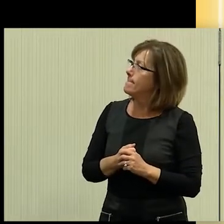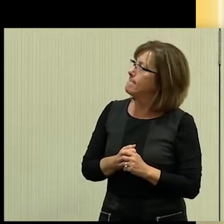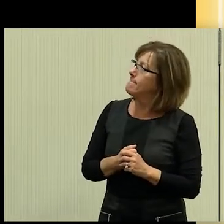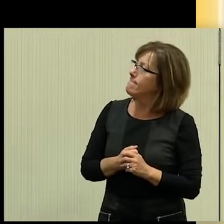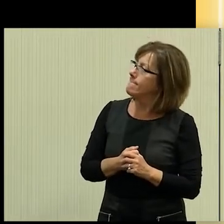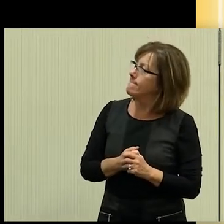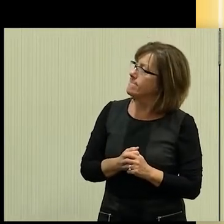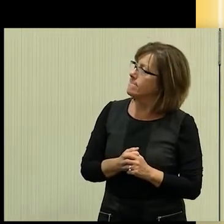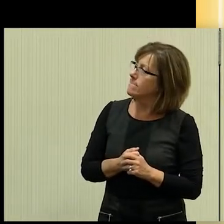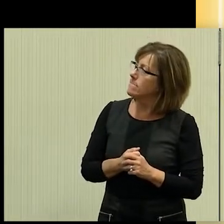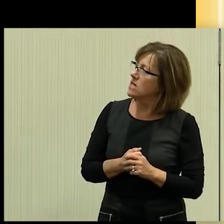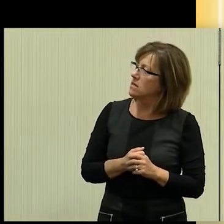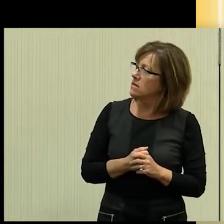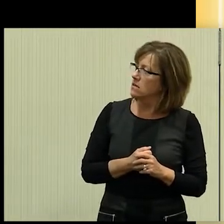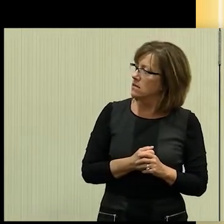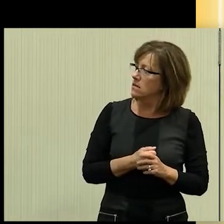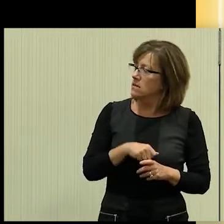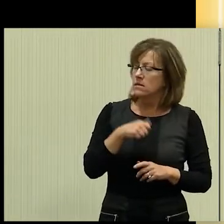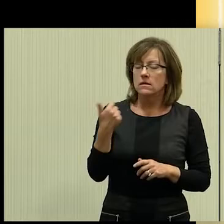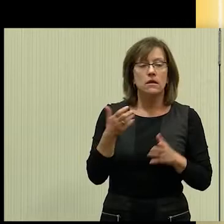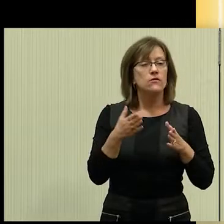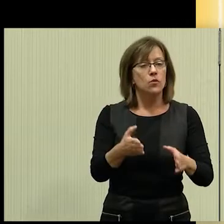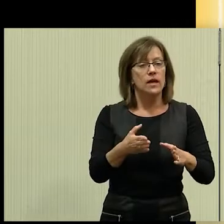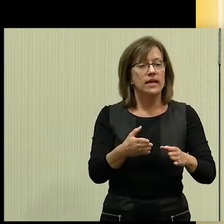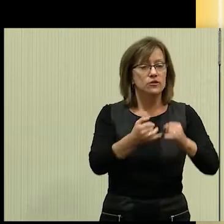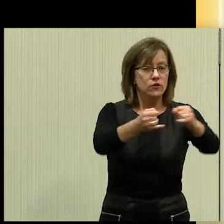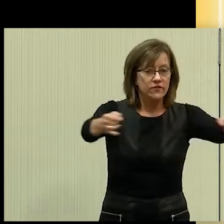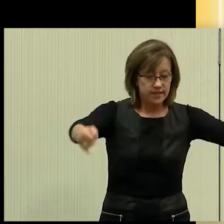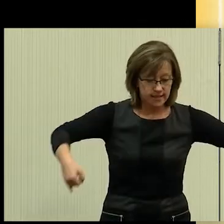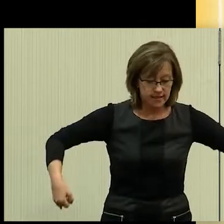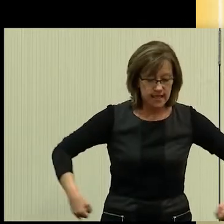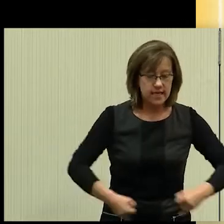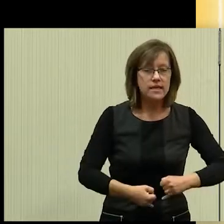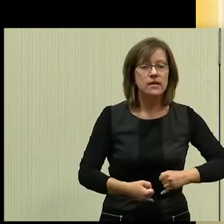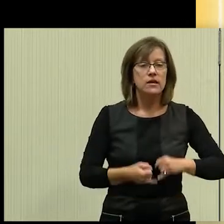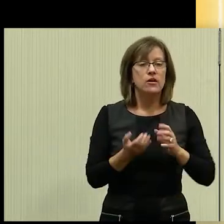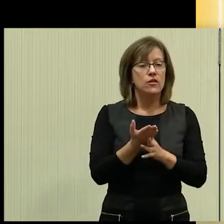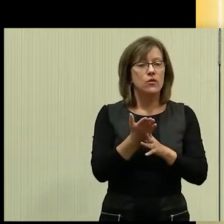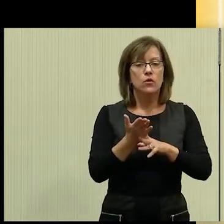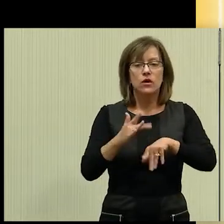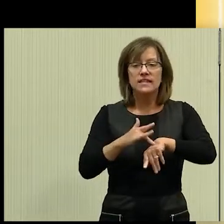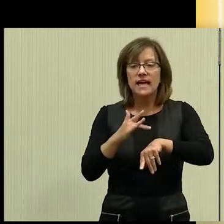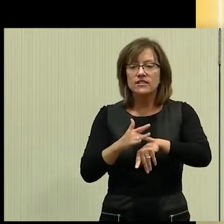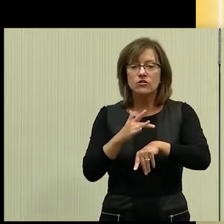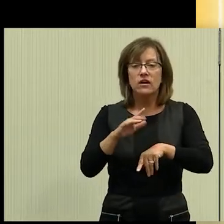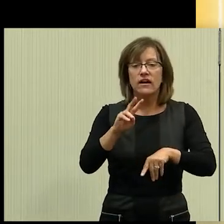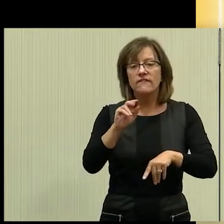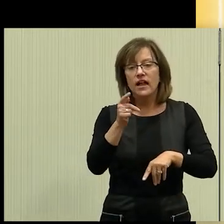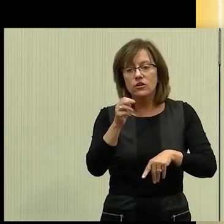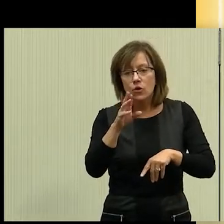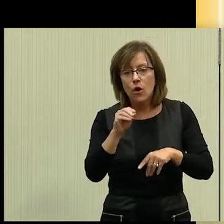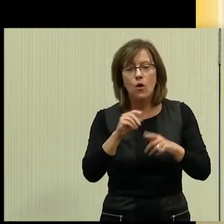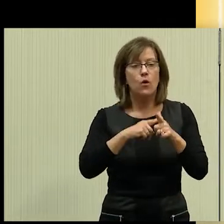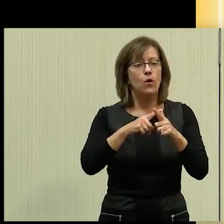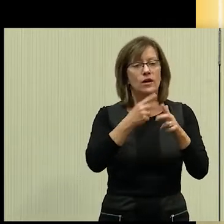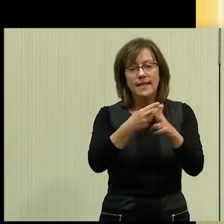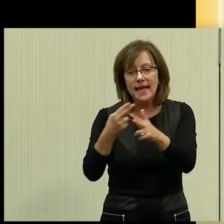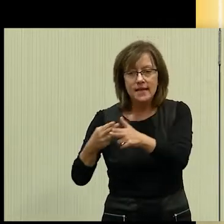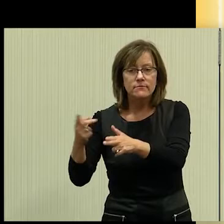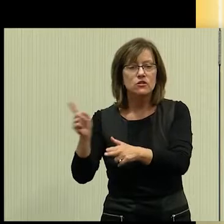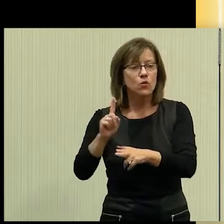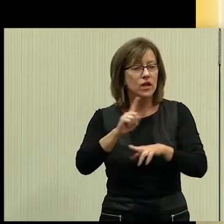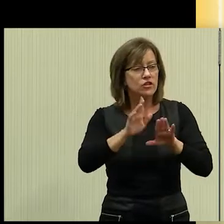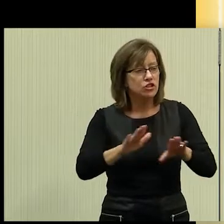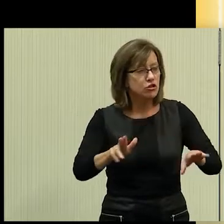Another way to just mark physically, either through textures, Velcro, or names where children sit so that